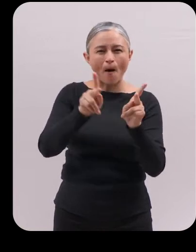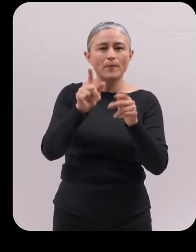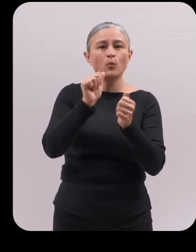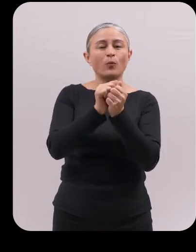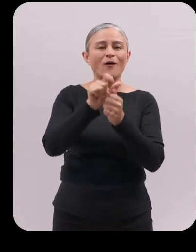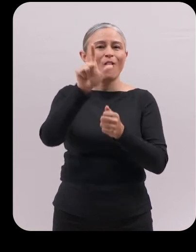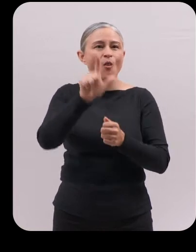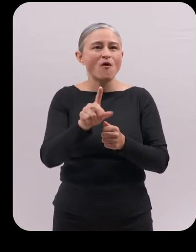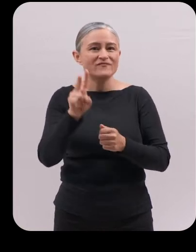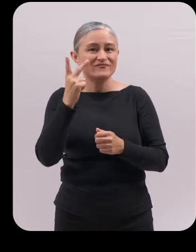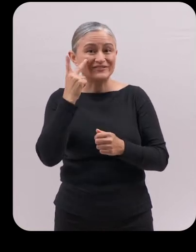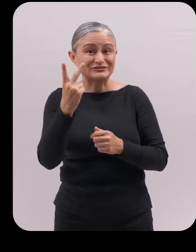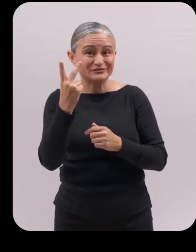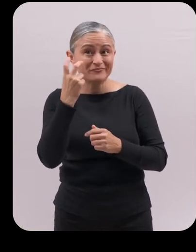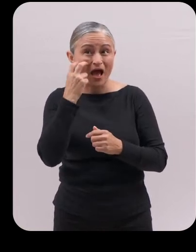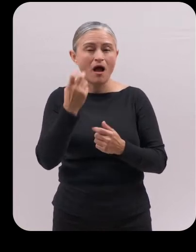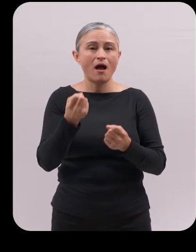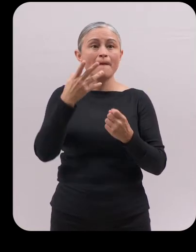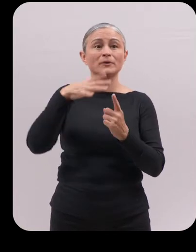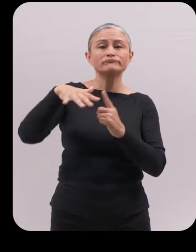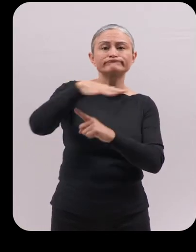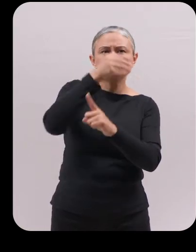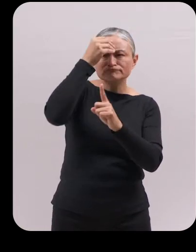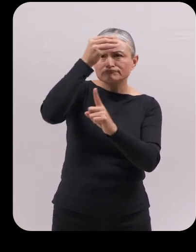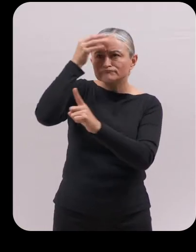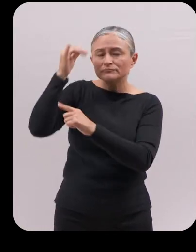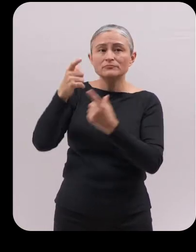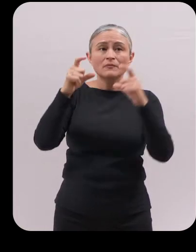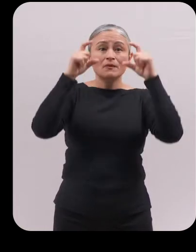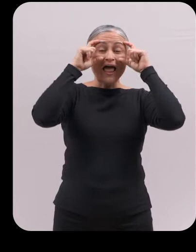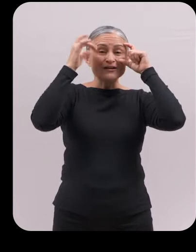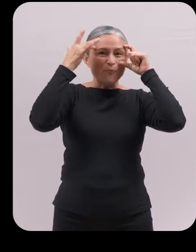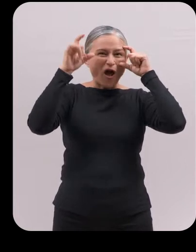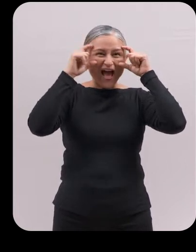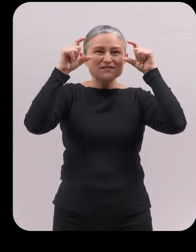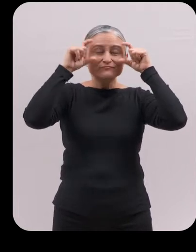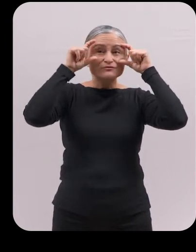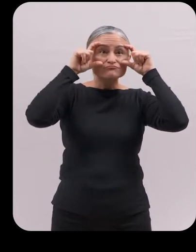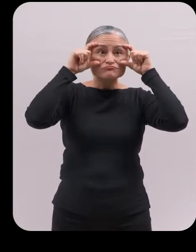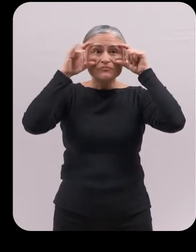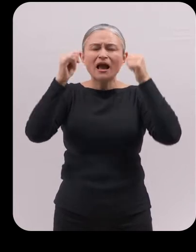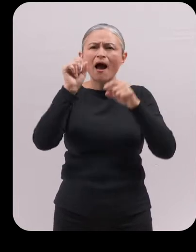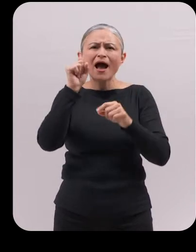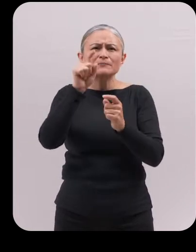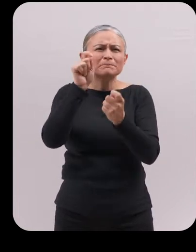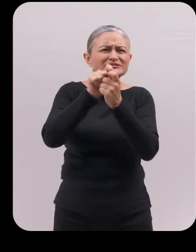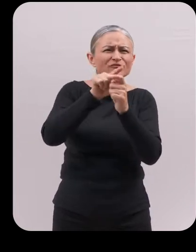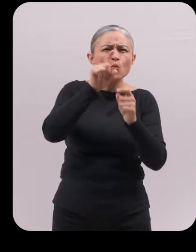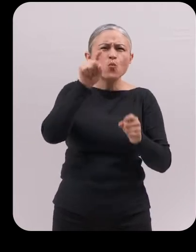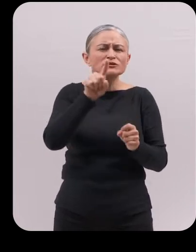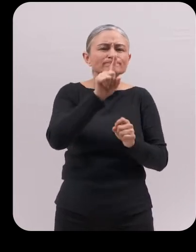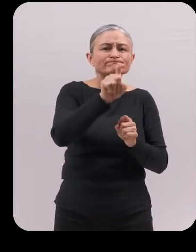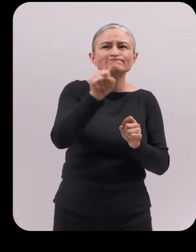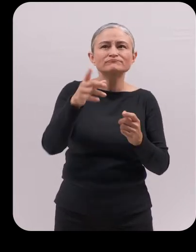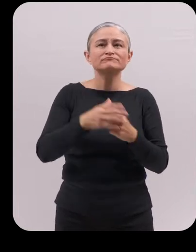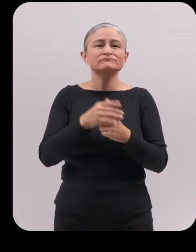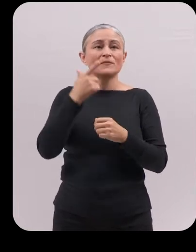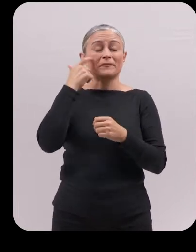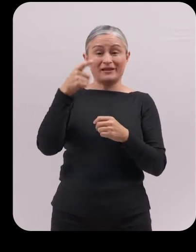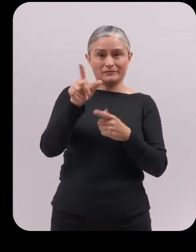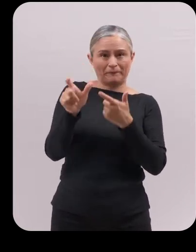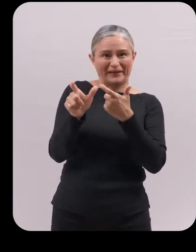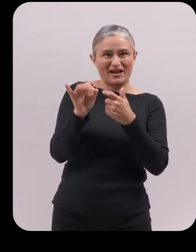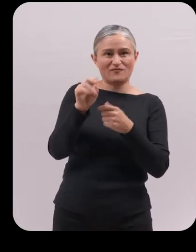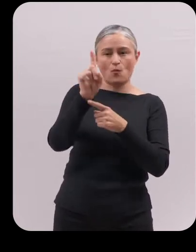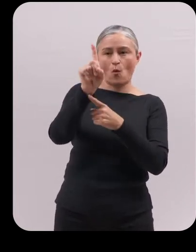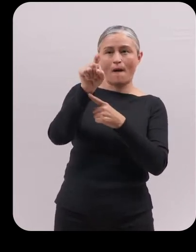understand their immediate environment through an app or smart glasses and ask specific questions. Because of the speed of 1.5 Flash,